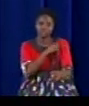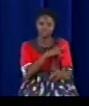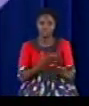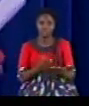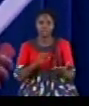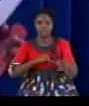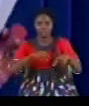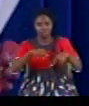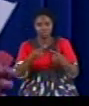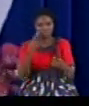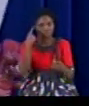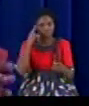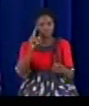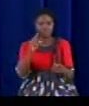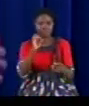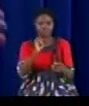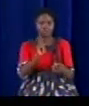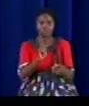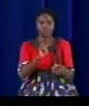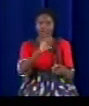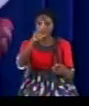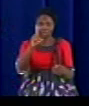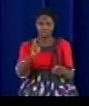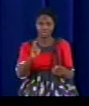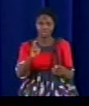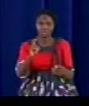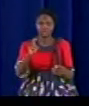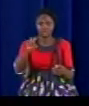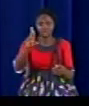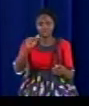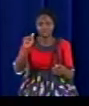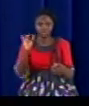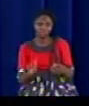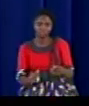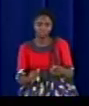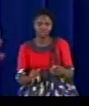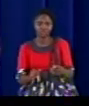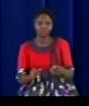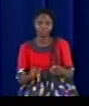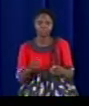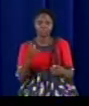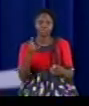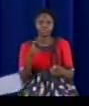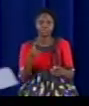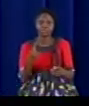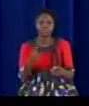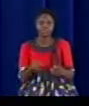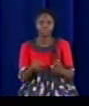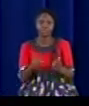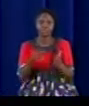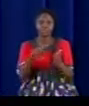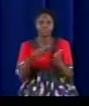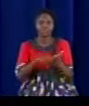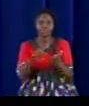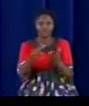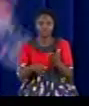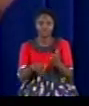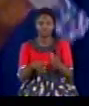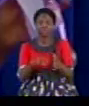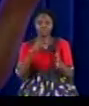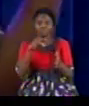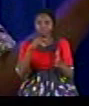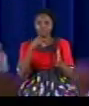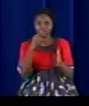I go for the HSH. And when they did the everything, they say, madam, that your tube, the